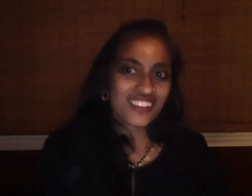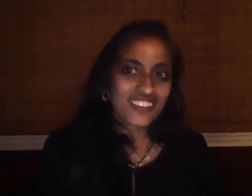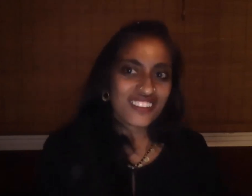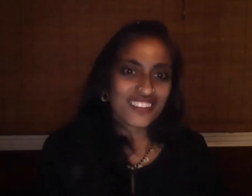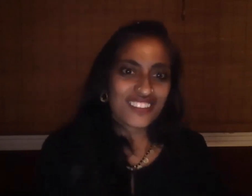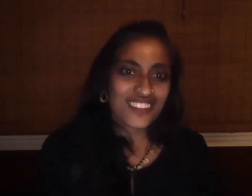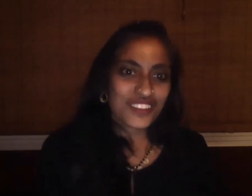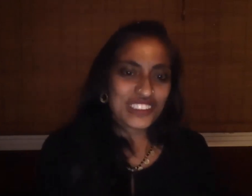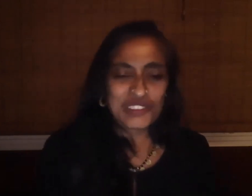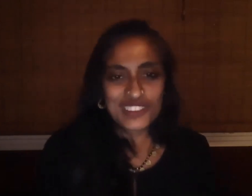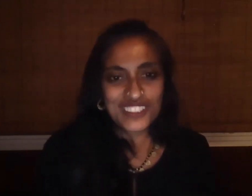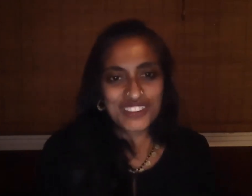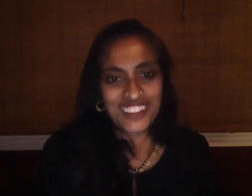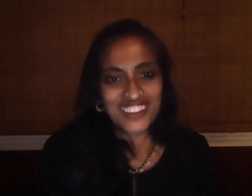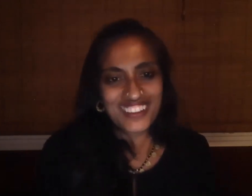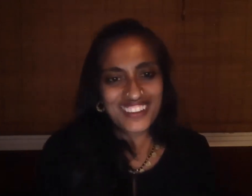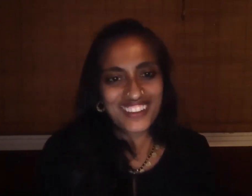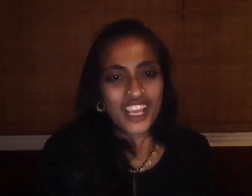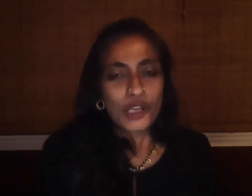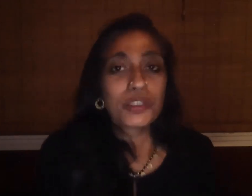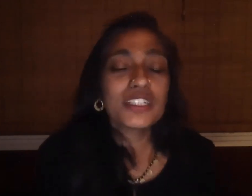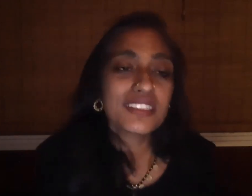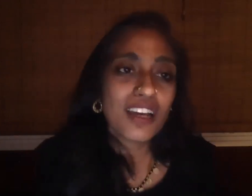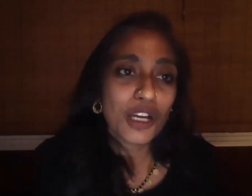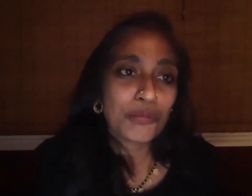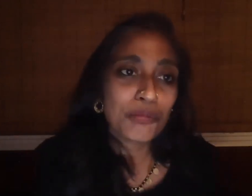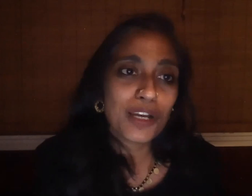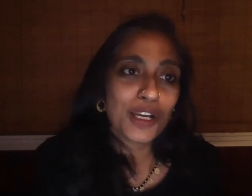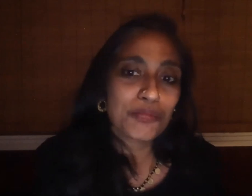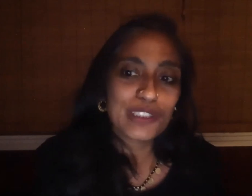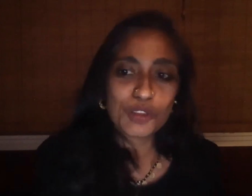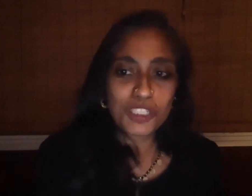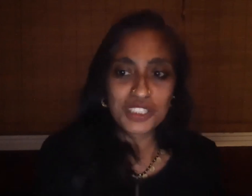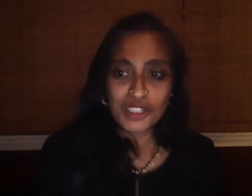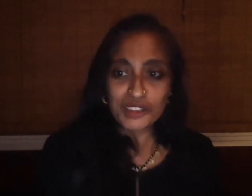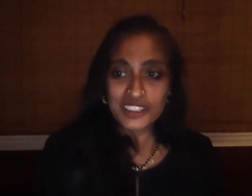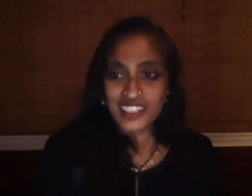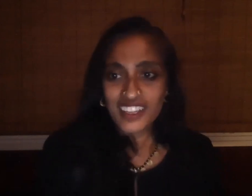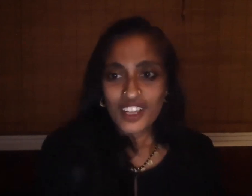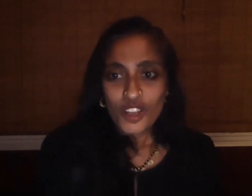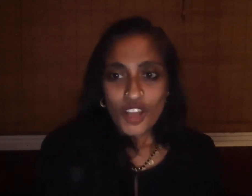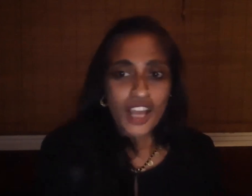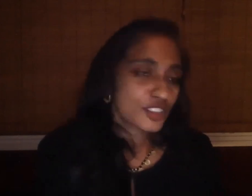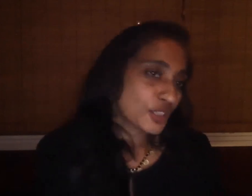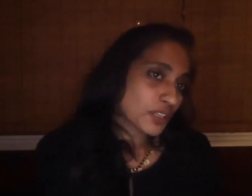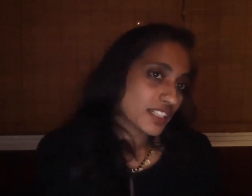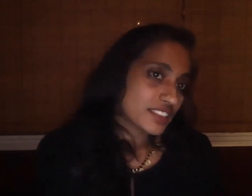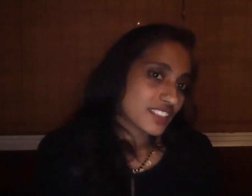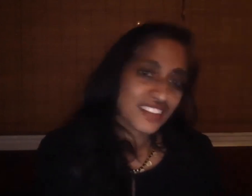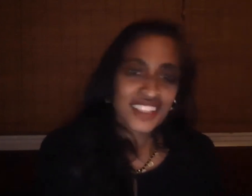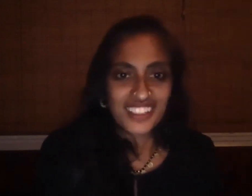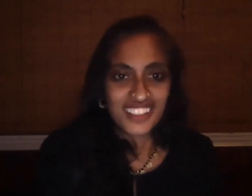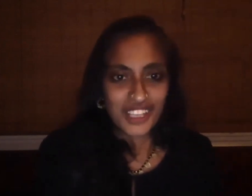this was really fun. Please come, um, so the windows, October